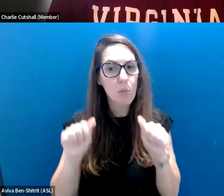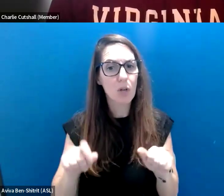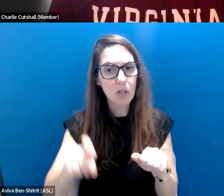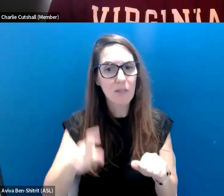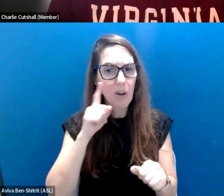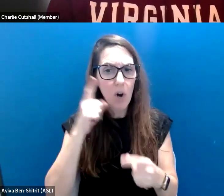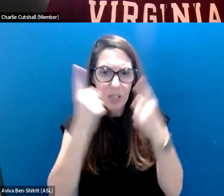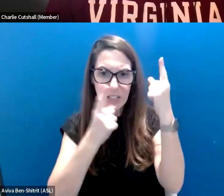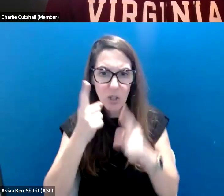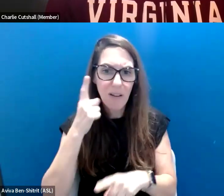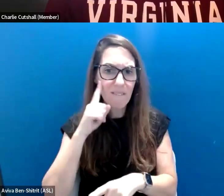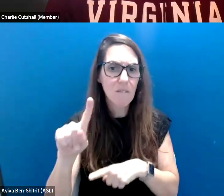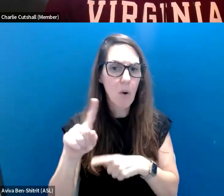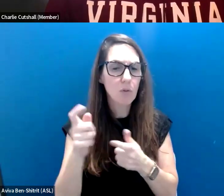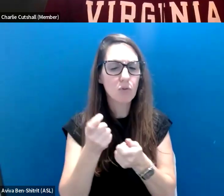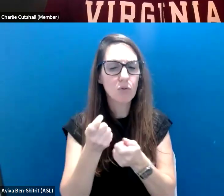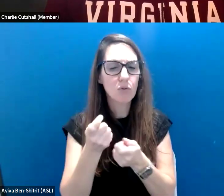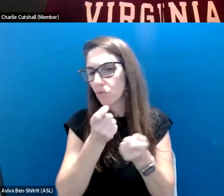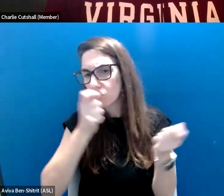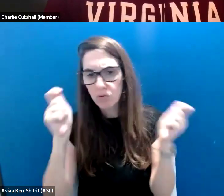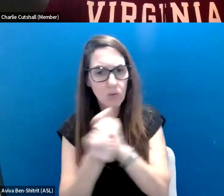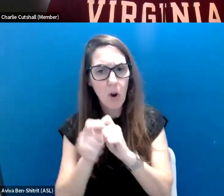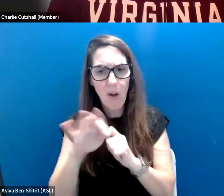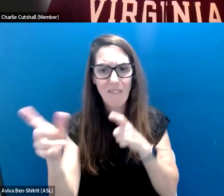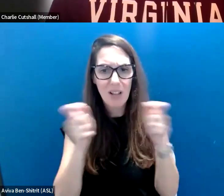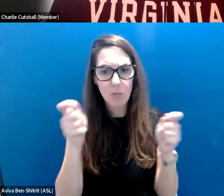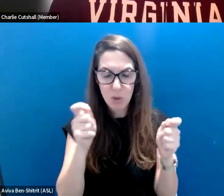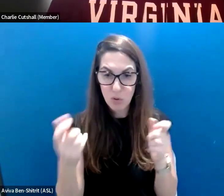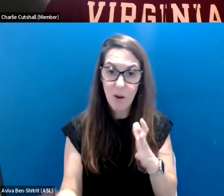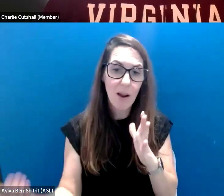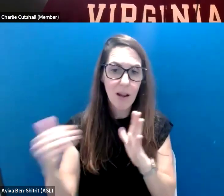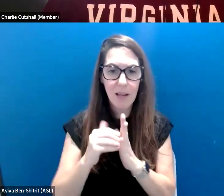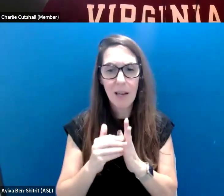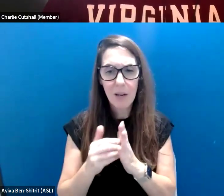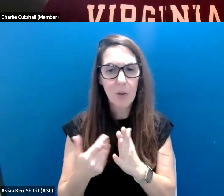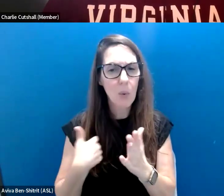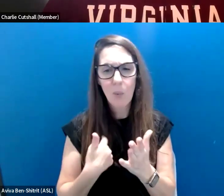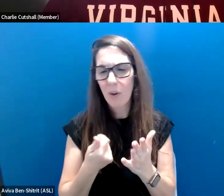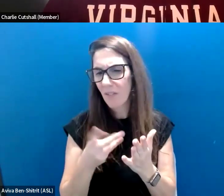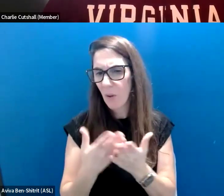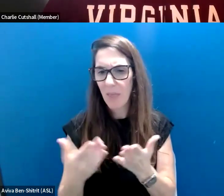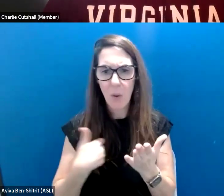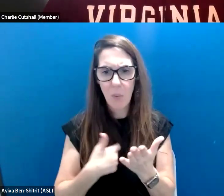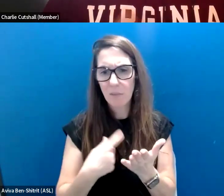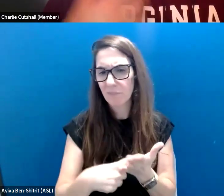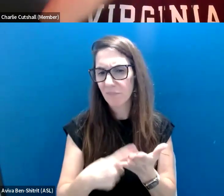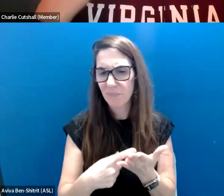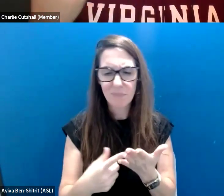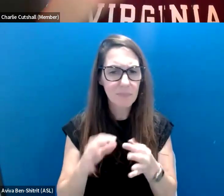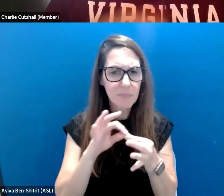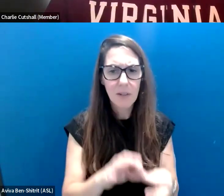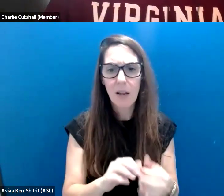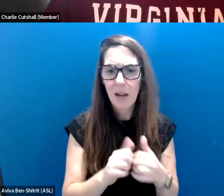in administration. And again, circling back to some of the things we talked about earlier with respect to how do